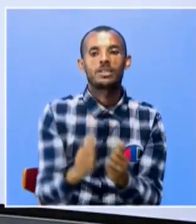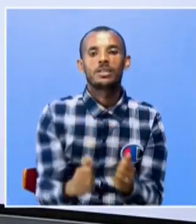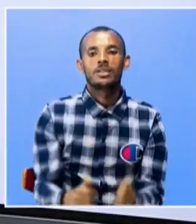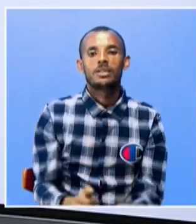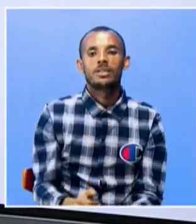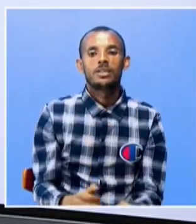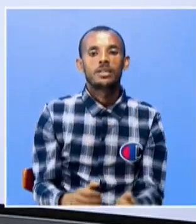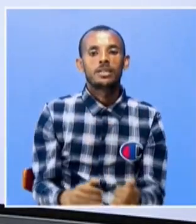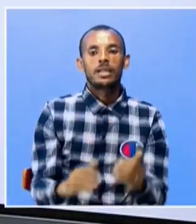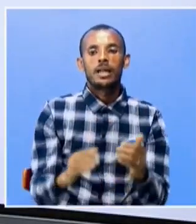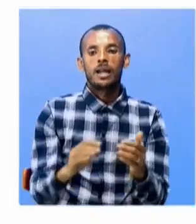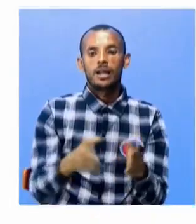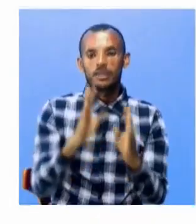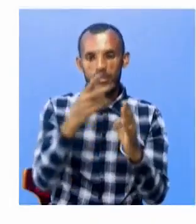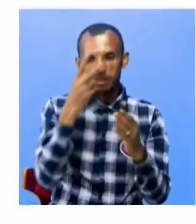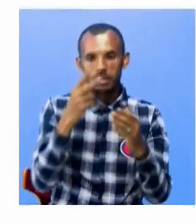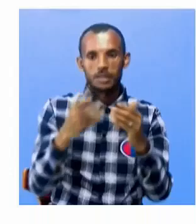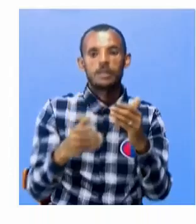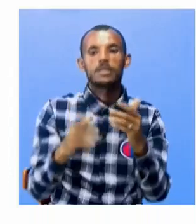see second example.